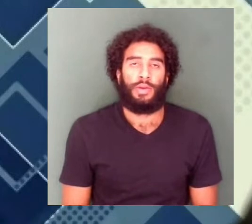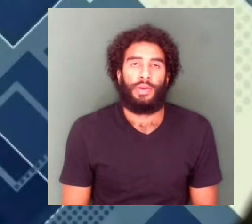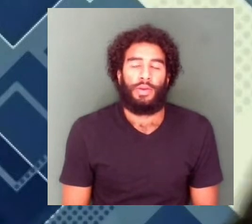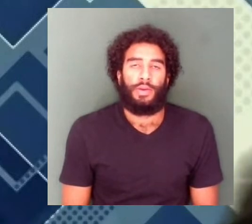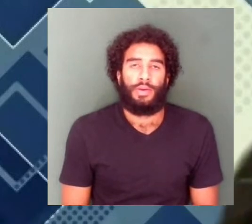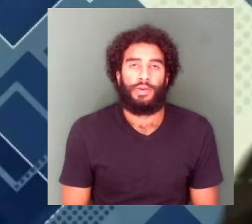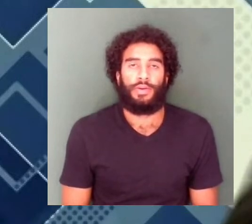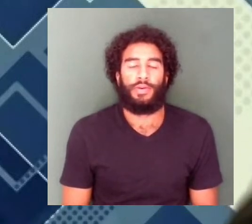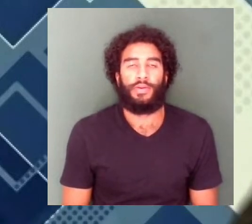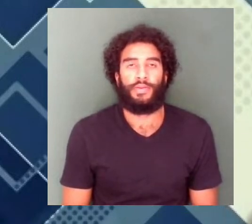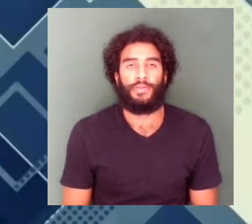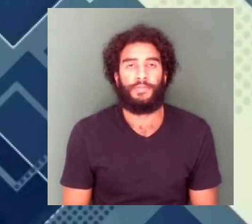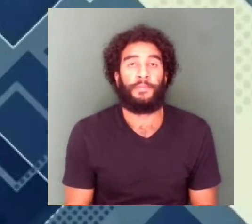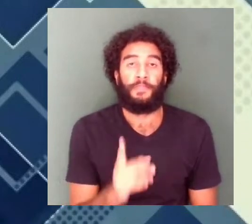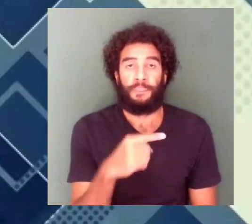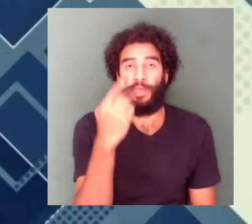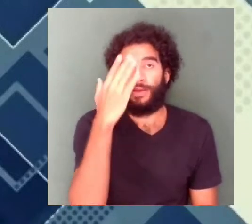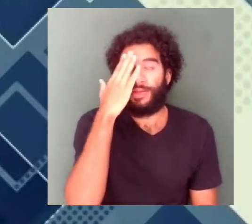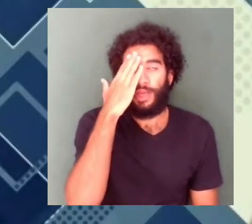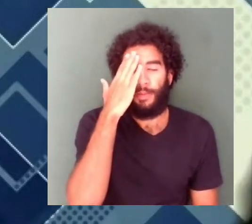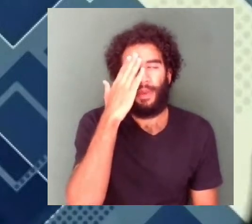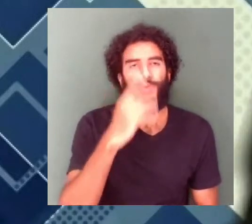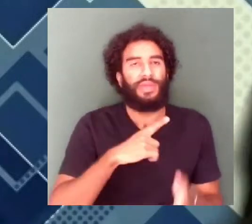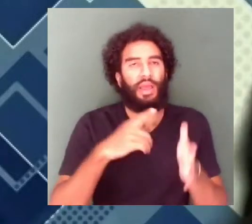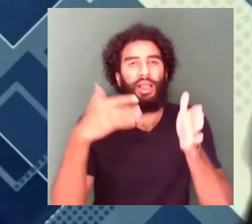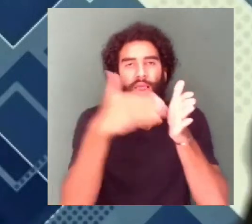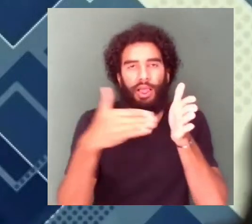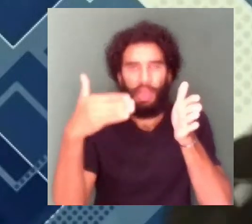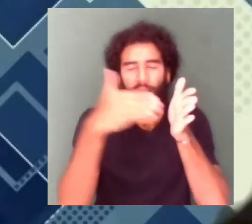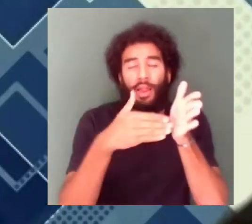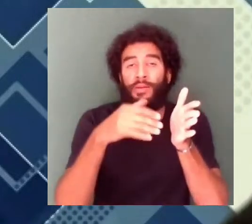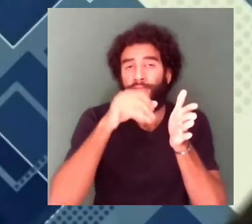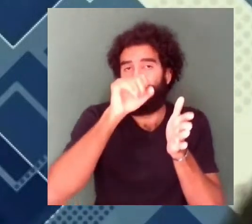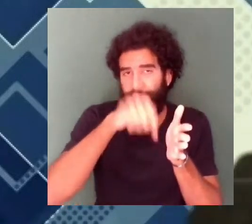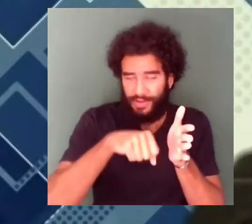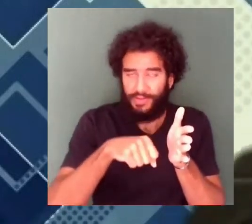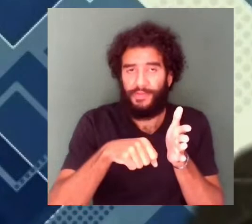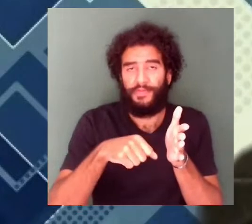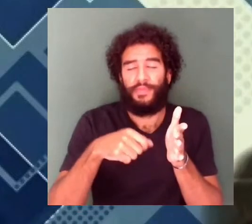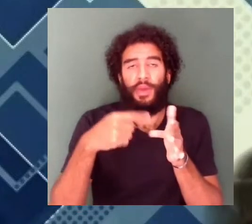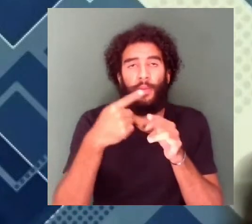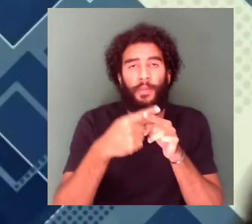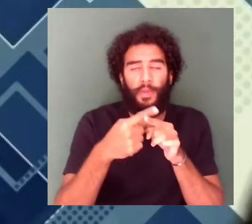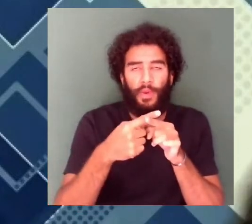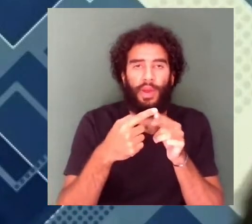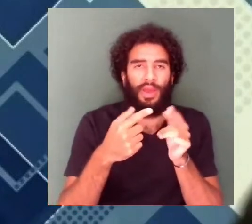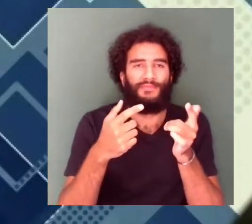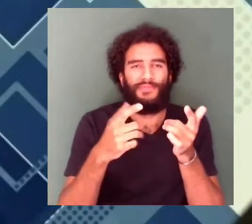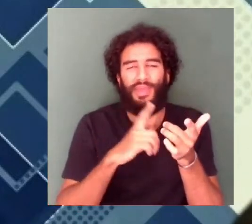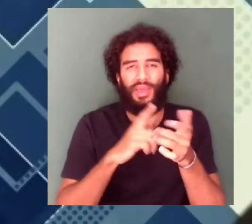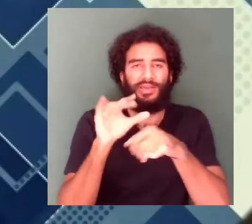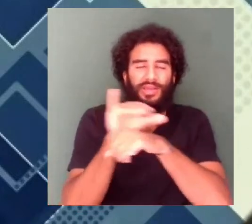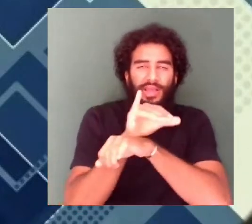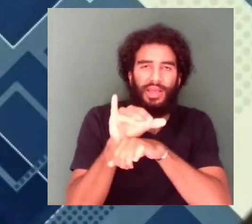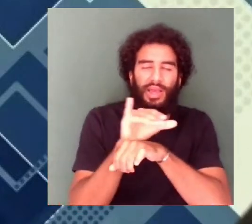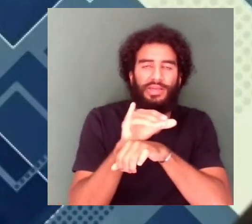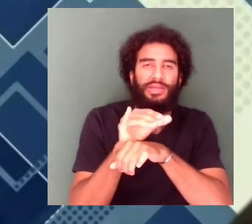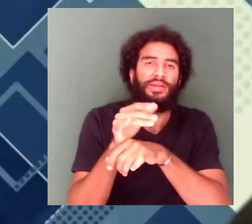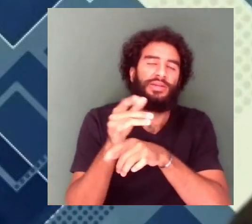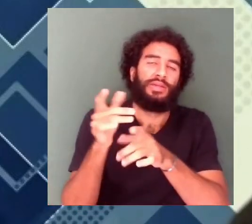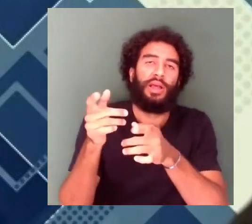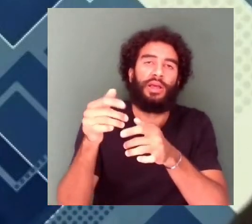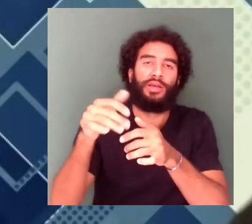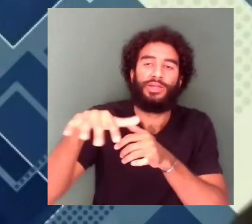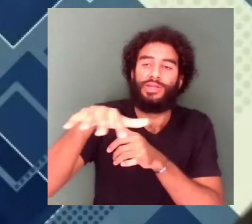this action in the internet. And we know that we're still limited because we have other forms of